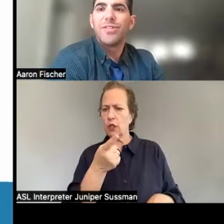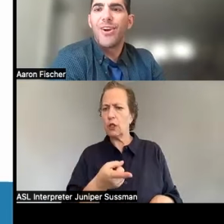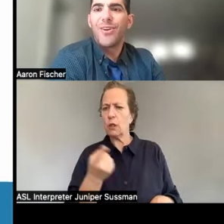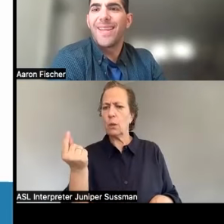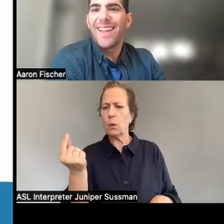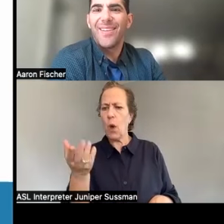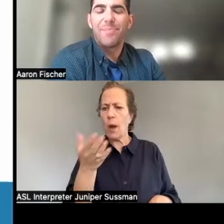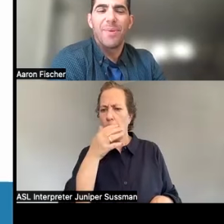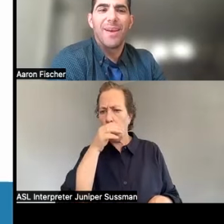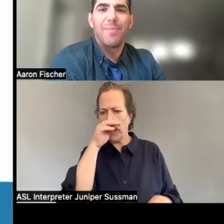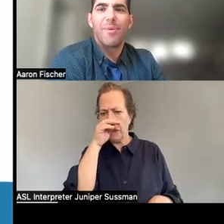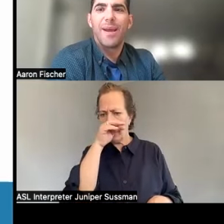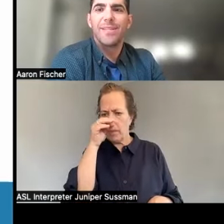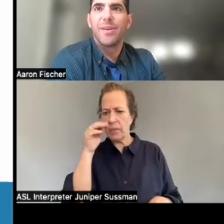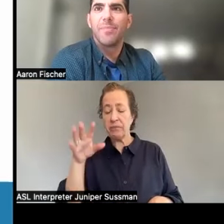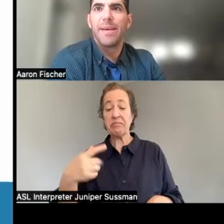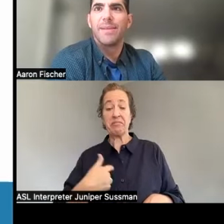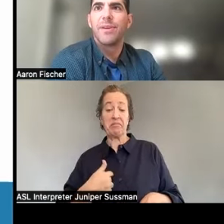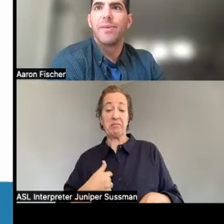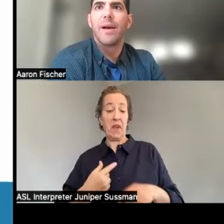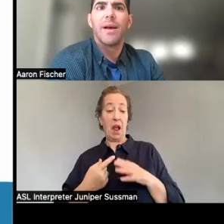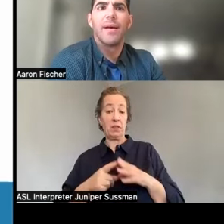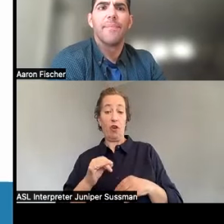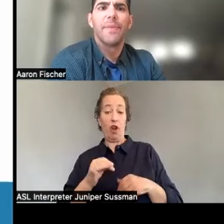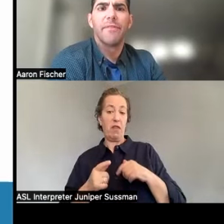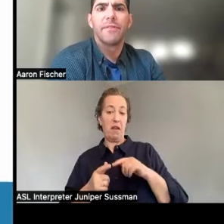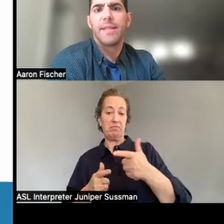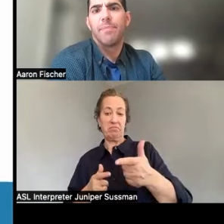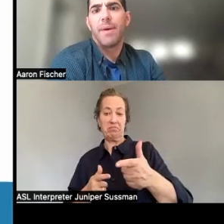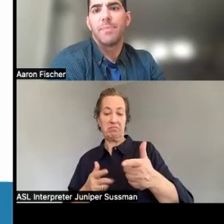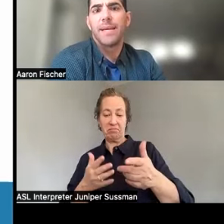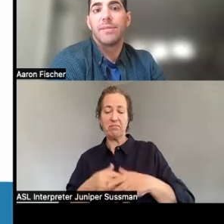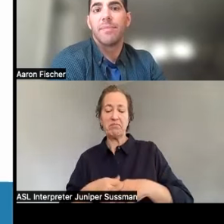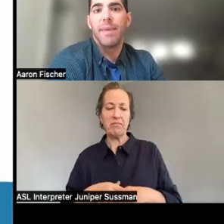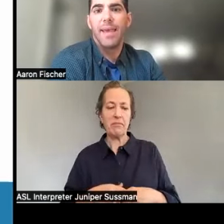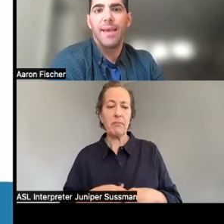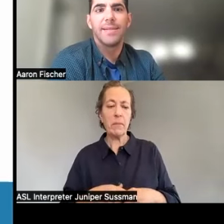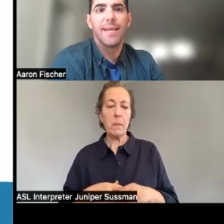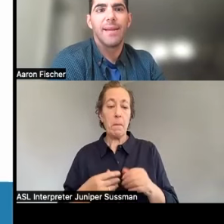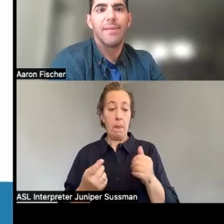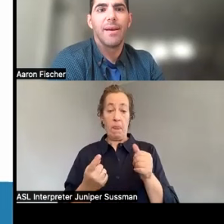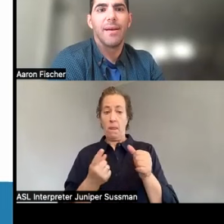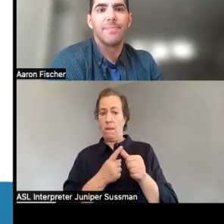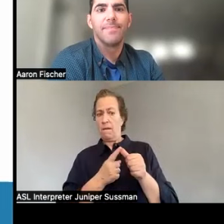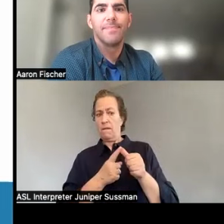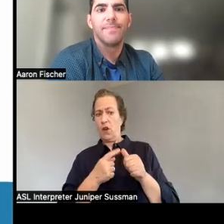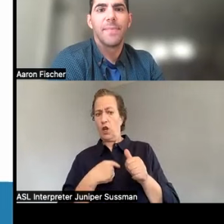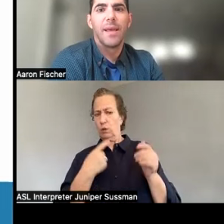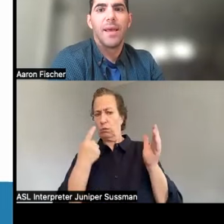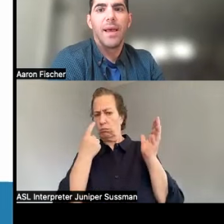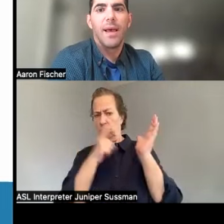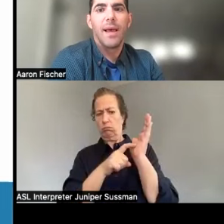Well, I'll start and then I'll let Brian jump in. So the first thing that pops out to me is that